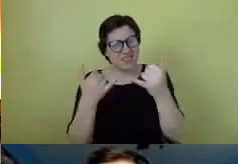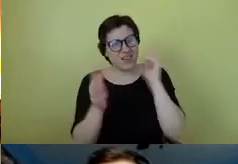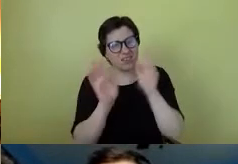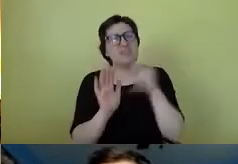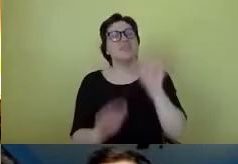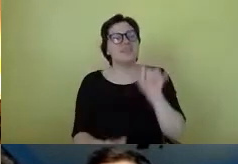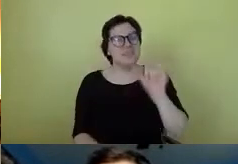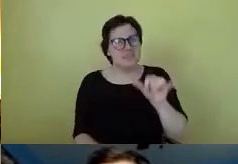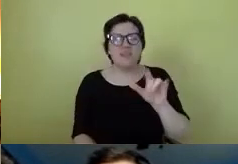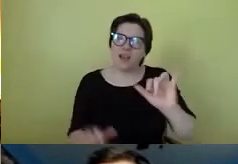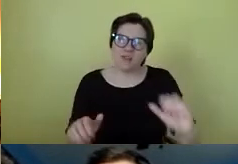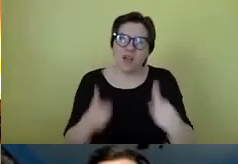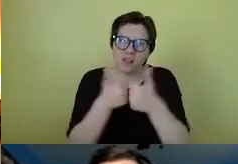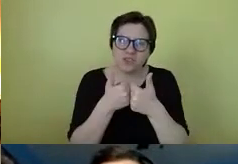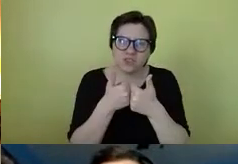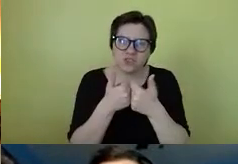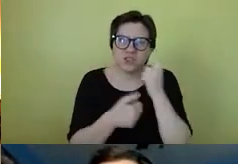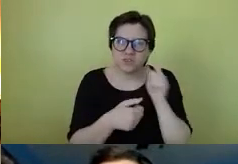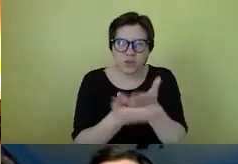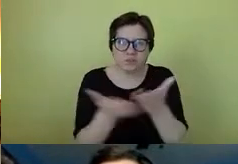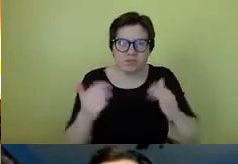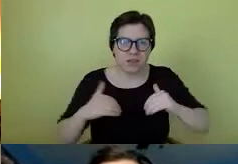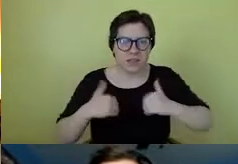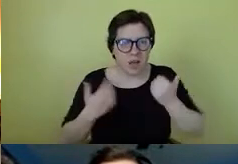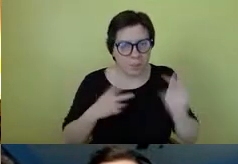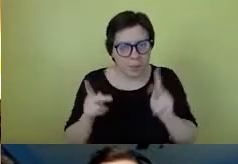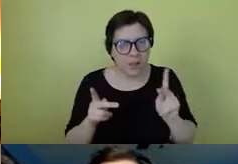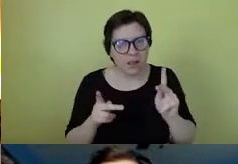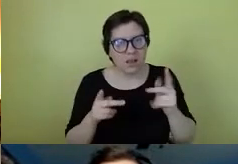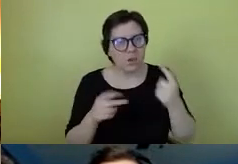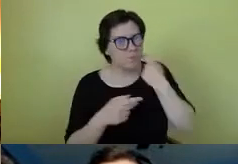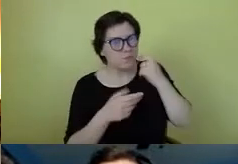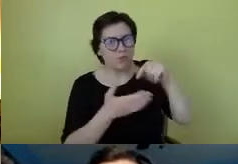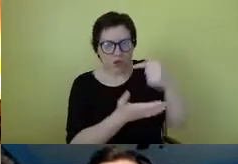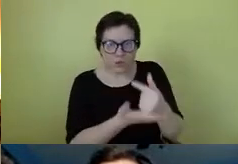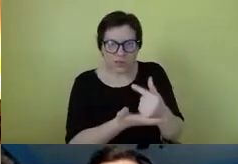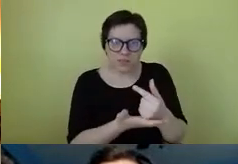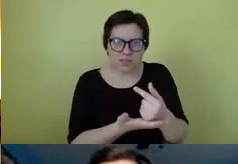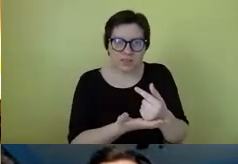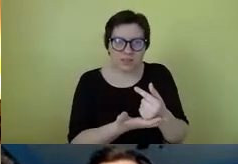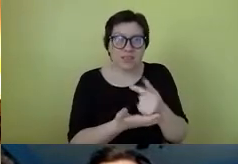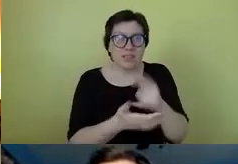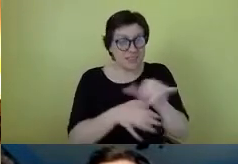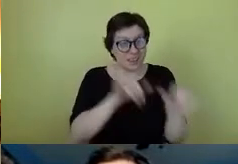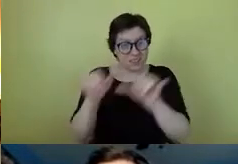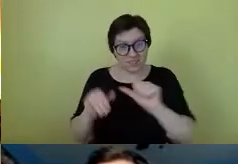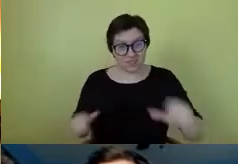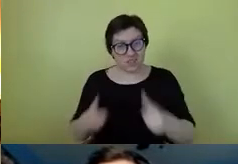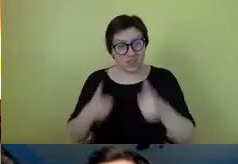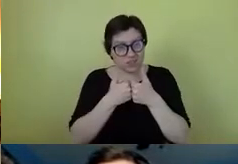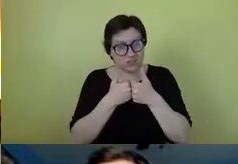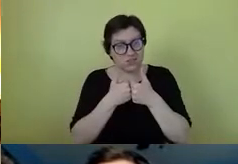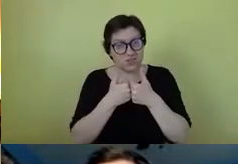So it's a challenge to you, to young people, to our graduates. It's the same challenge that